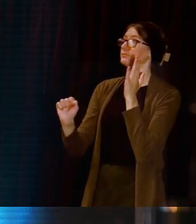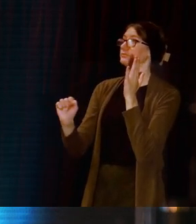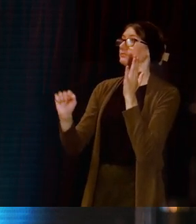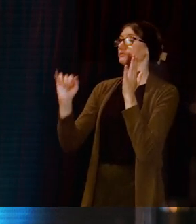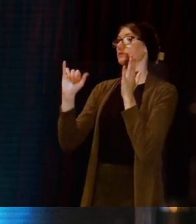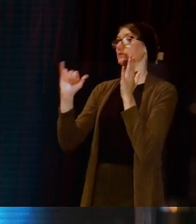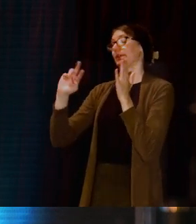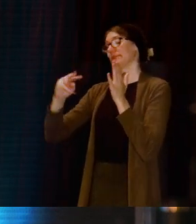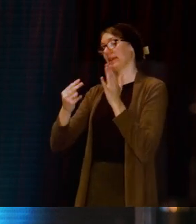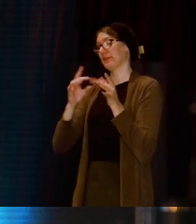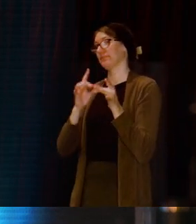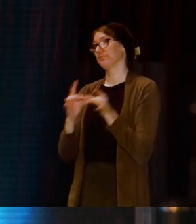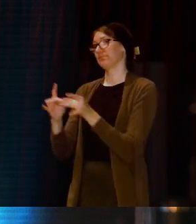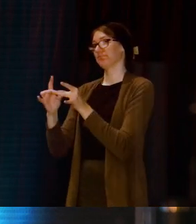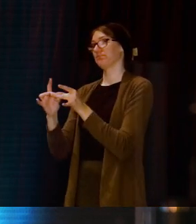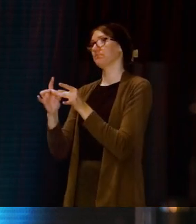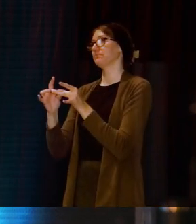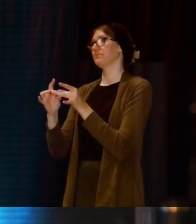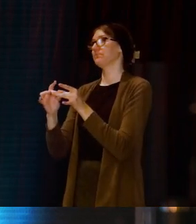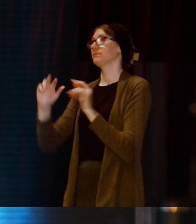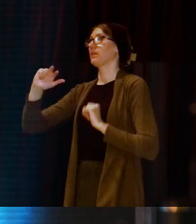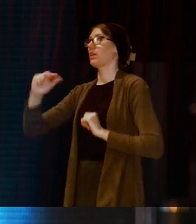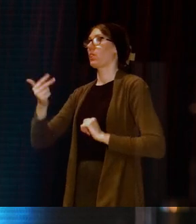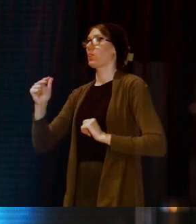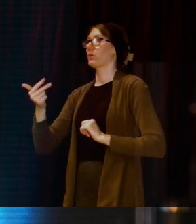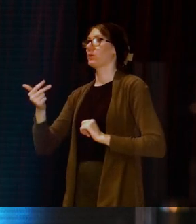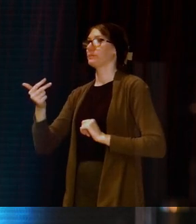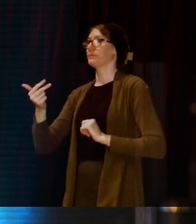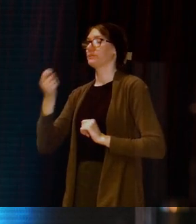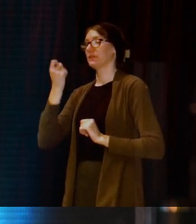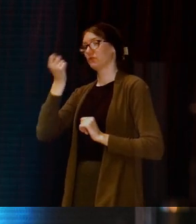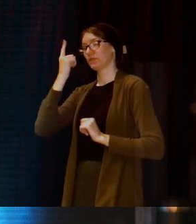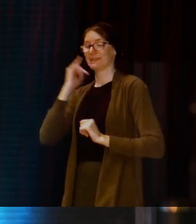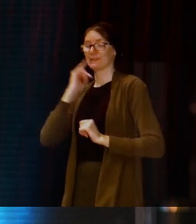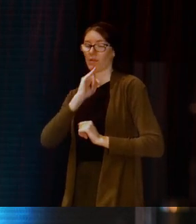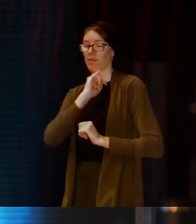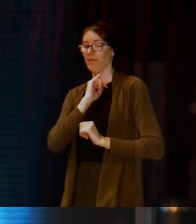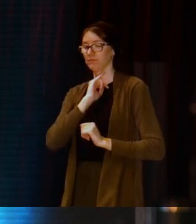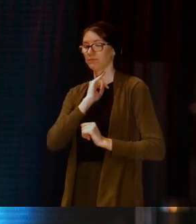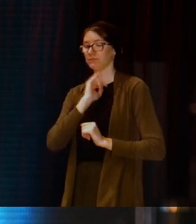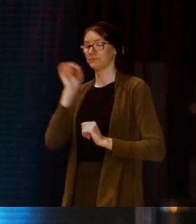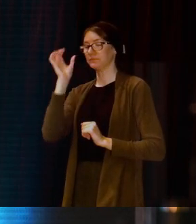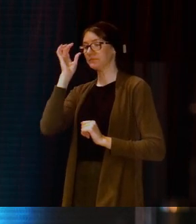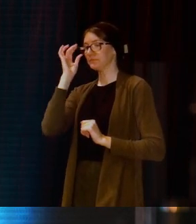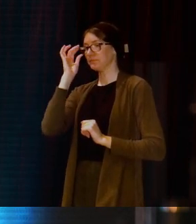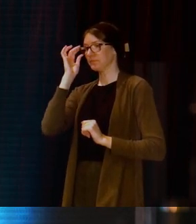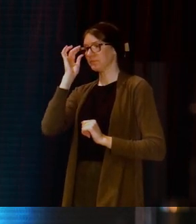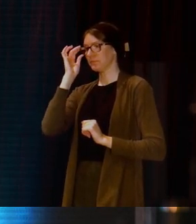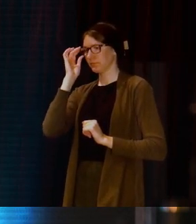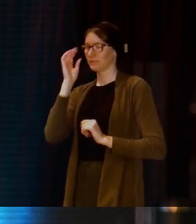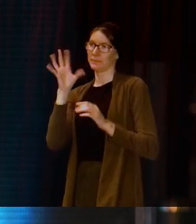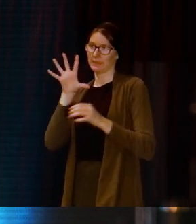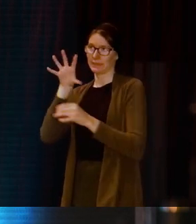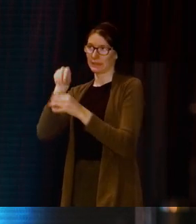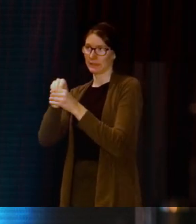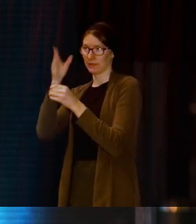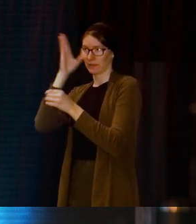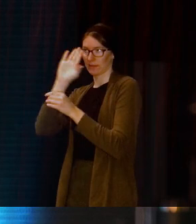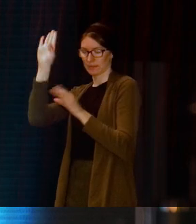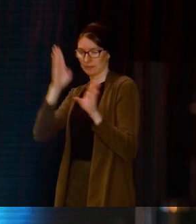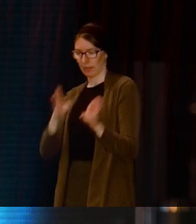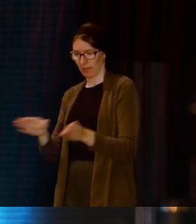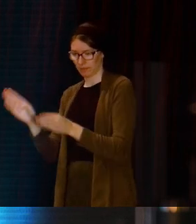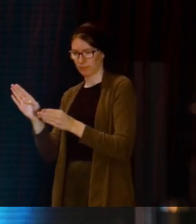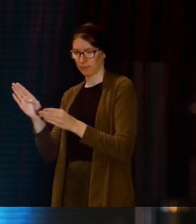That's the second anchor point. There's a third one in understanding about Israel and being in the plan of God. And that is during